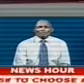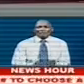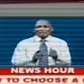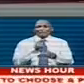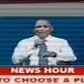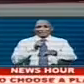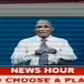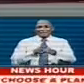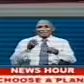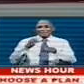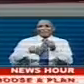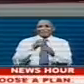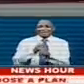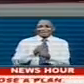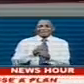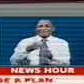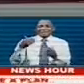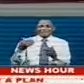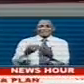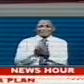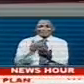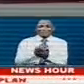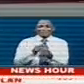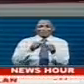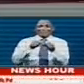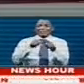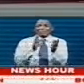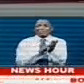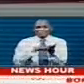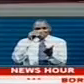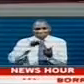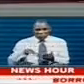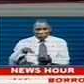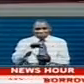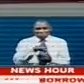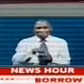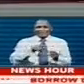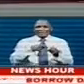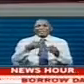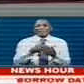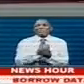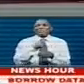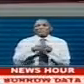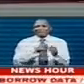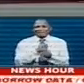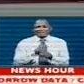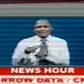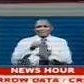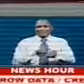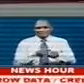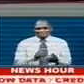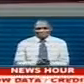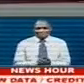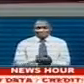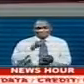For the first time in many years, all fresh and continuing senior high school students will begin the new academic year at the same